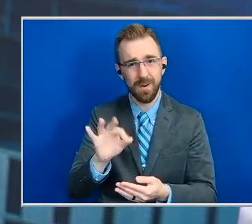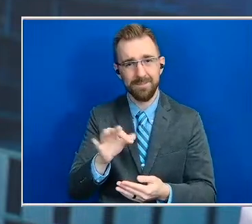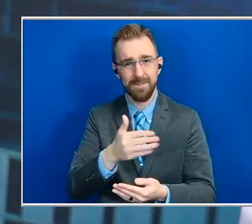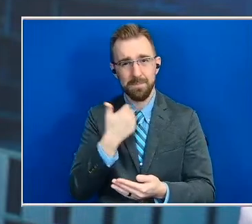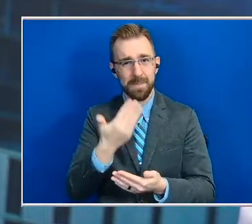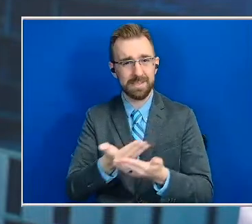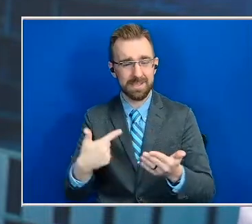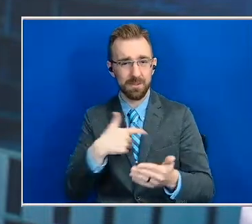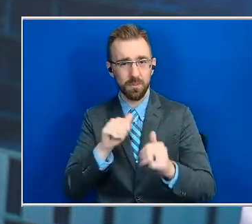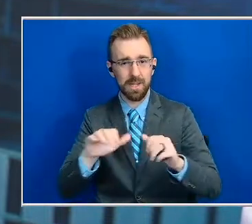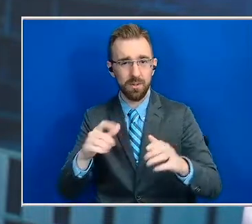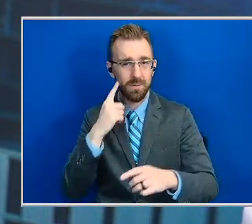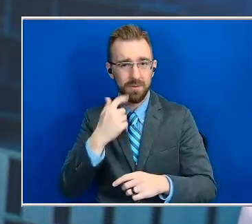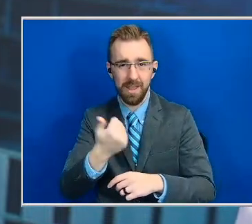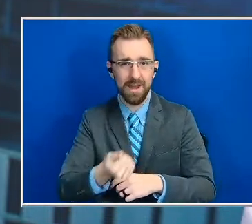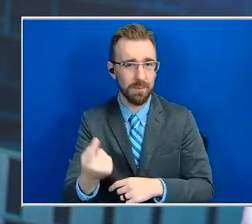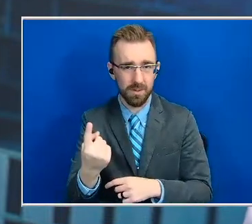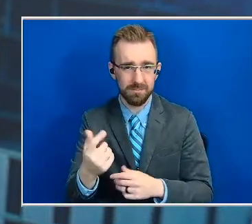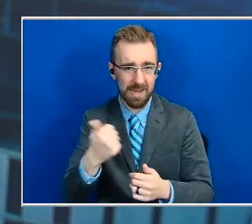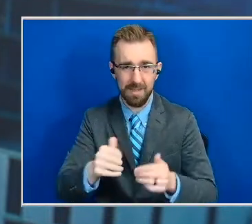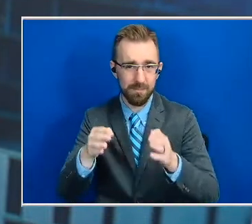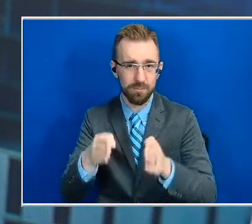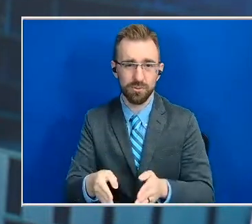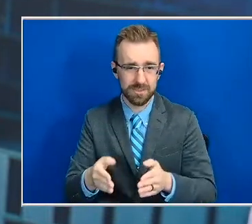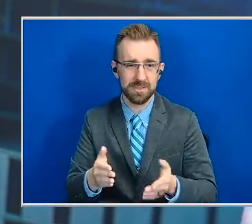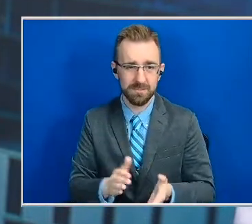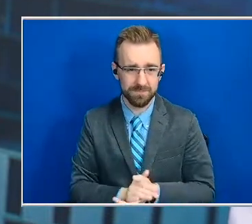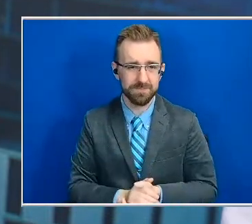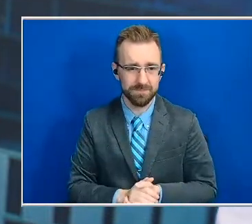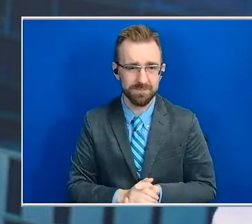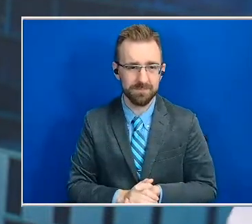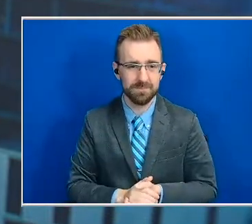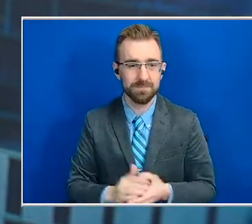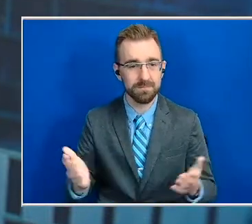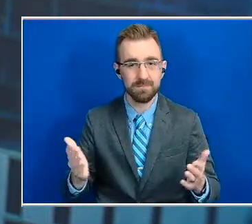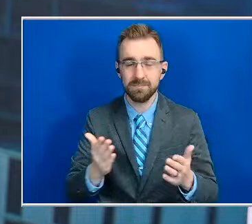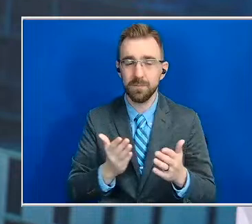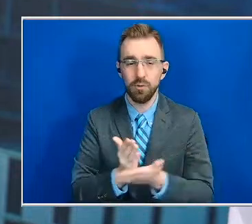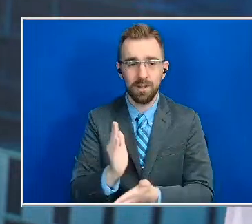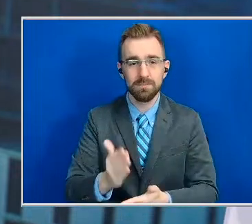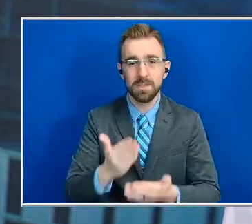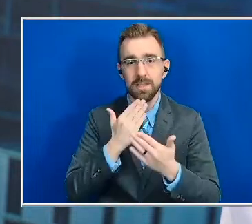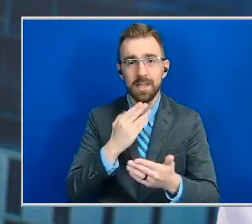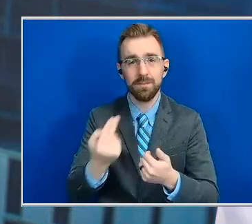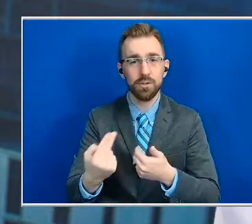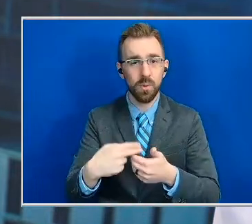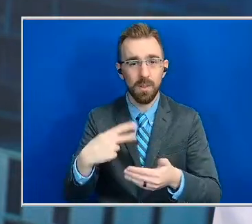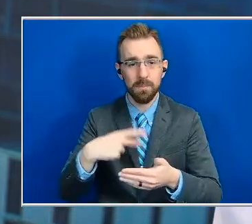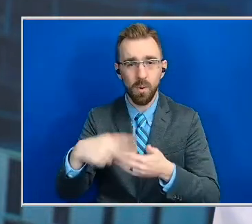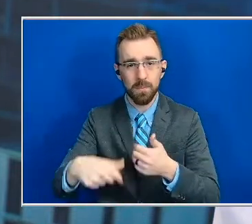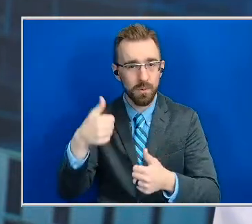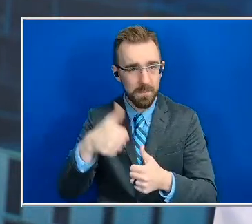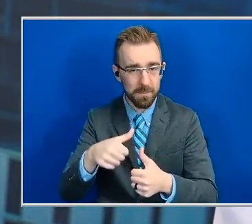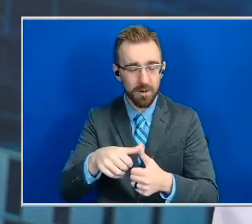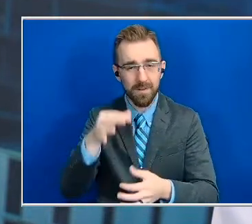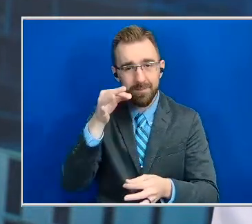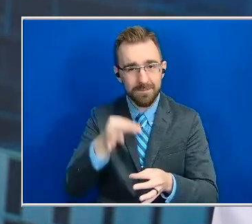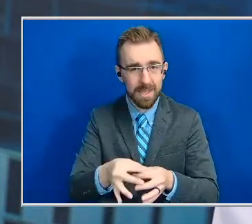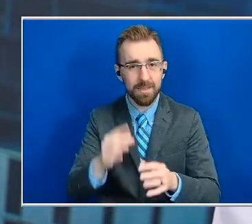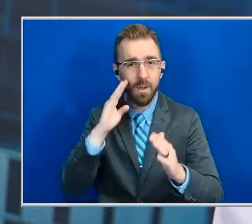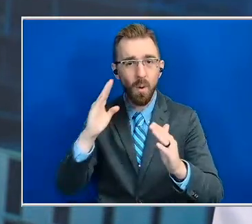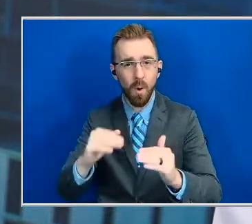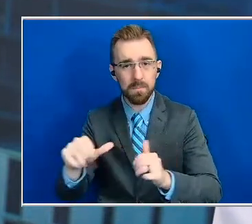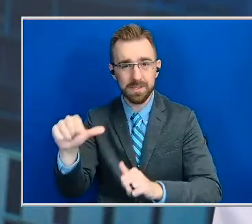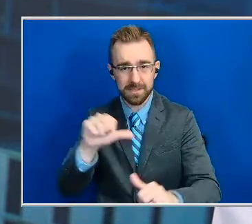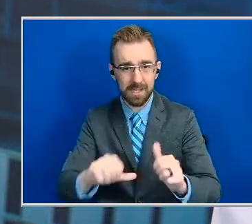any person that we know. All right, so thank you for being on the program. Remember, faith, hope, and science together. Wow,